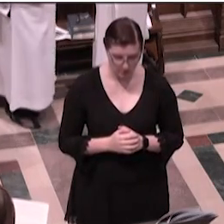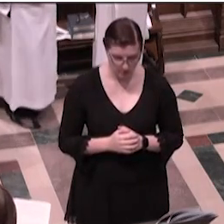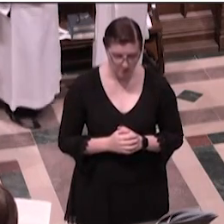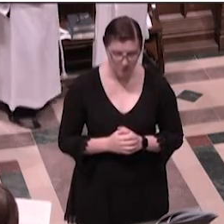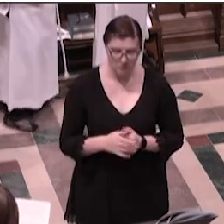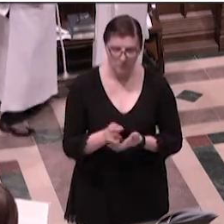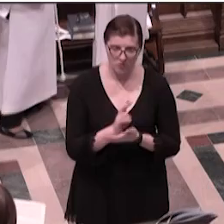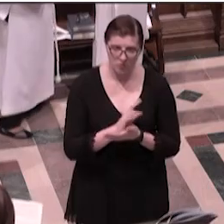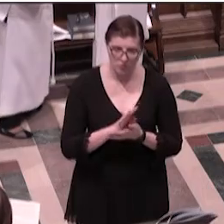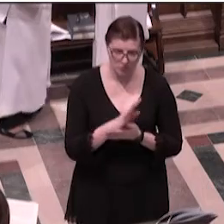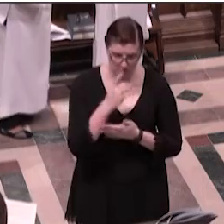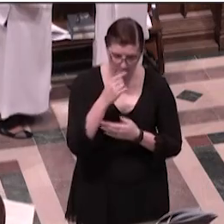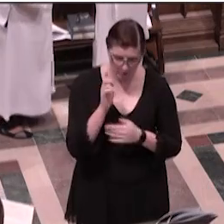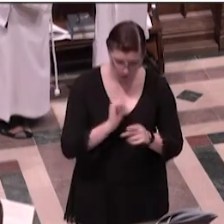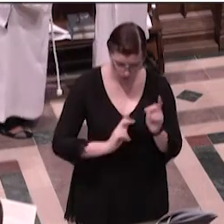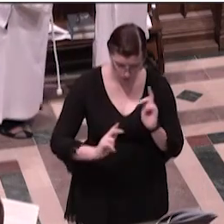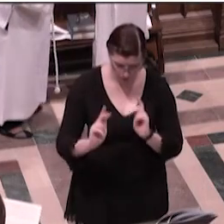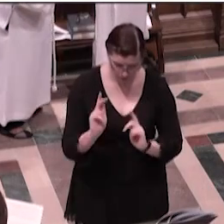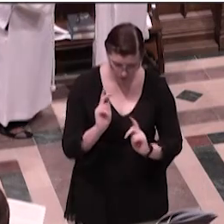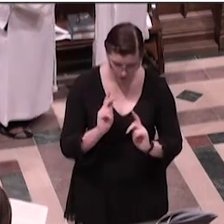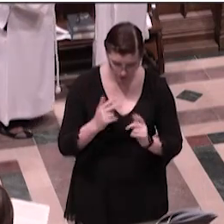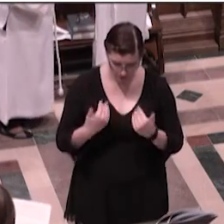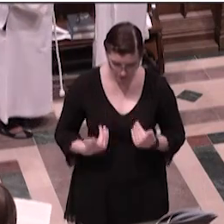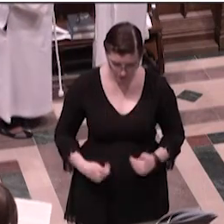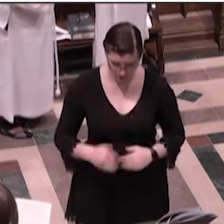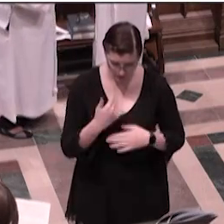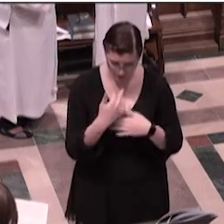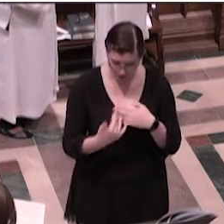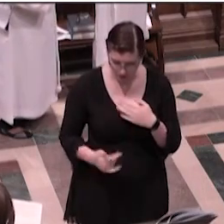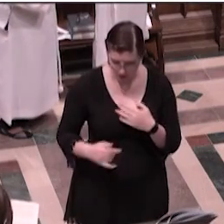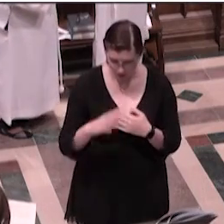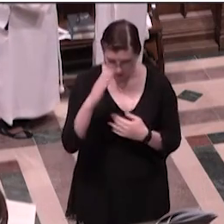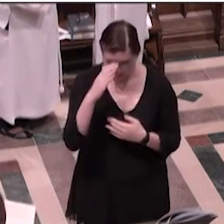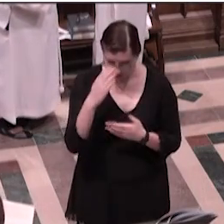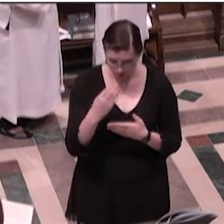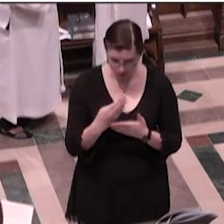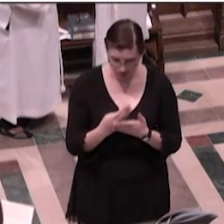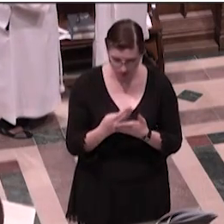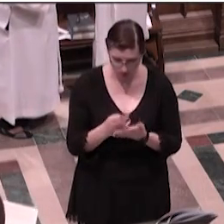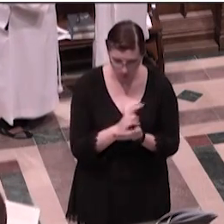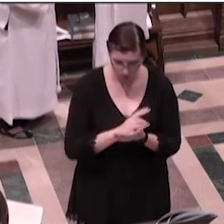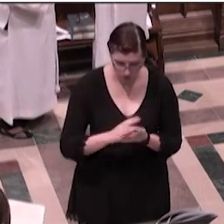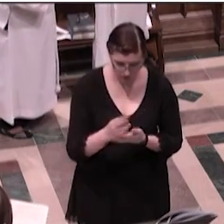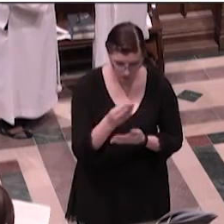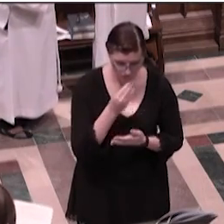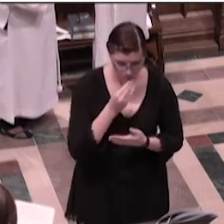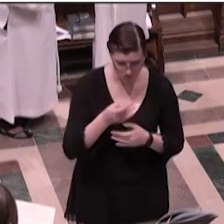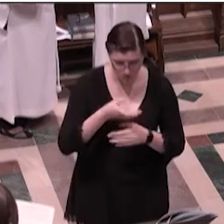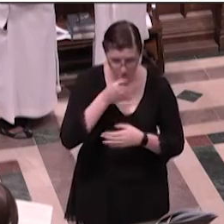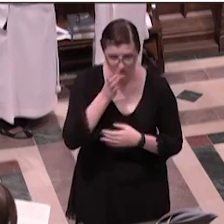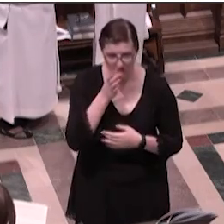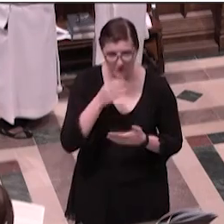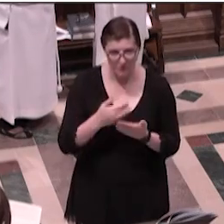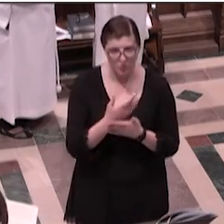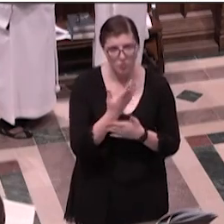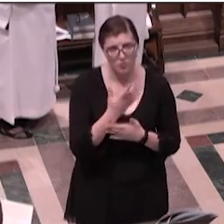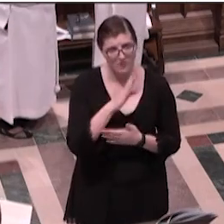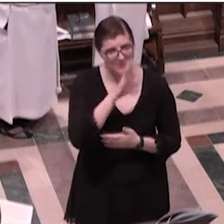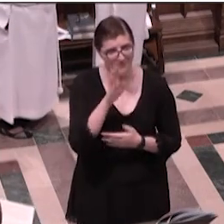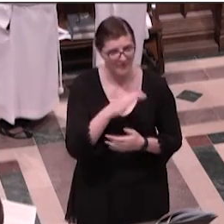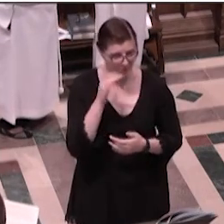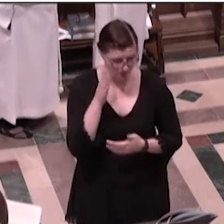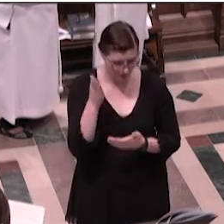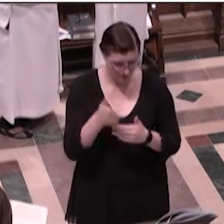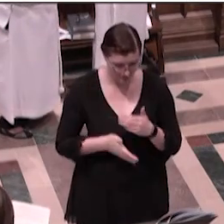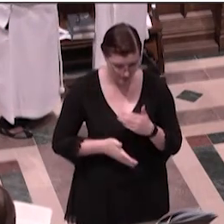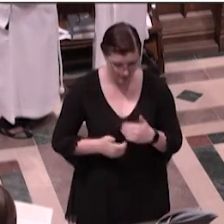body and blood of your Son, the holy food and drink of new and unending life in him. Sanctify us also that we